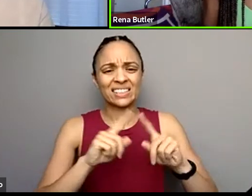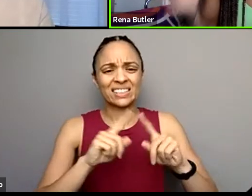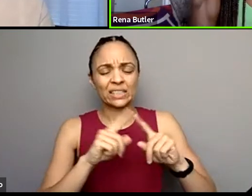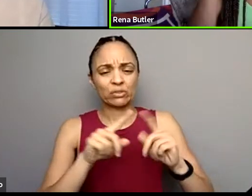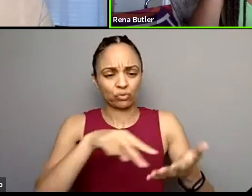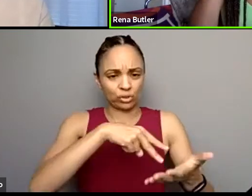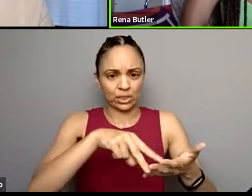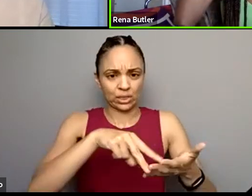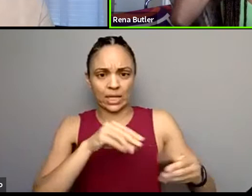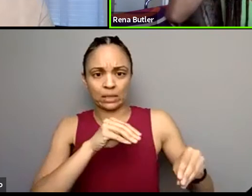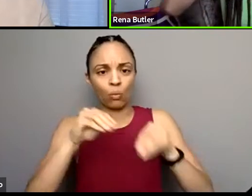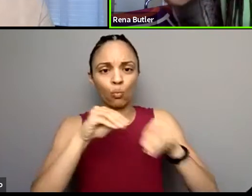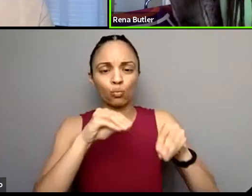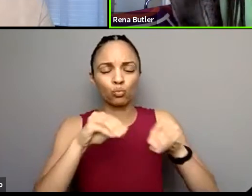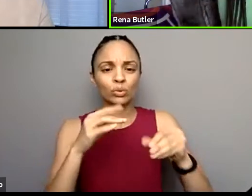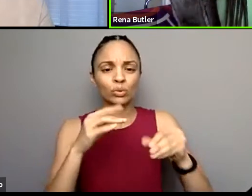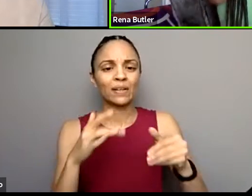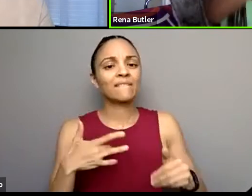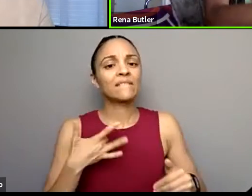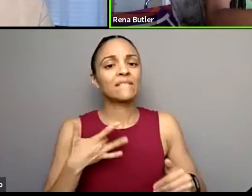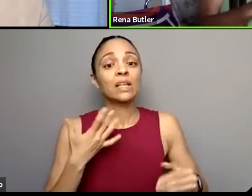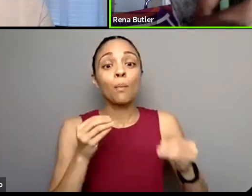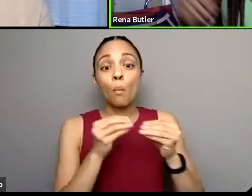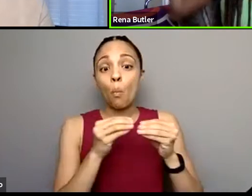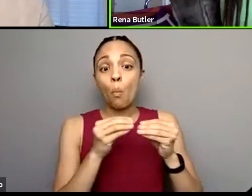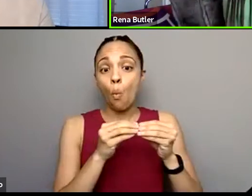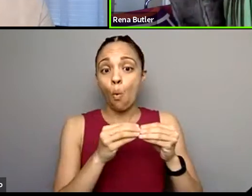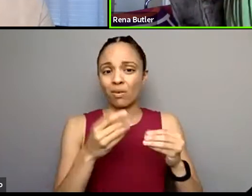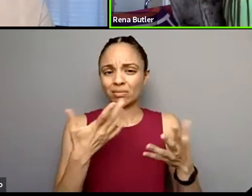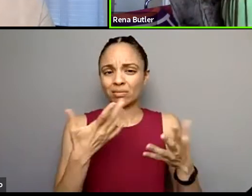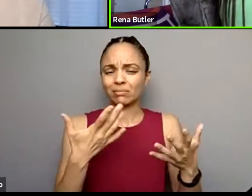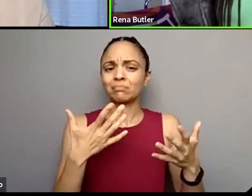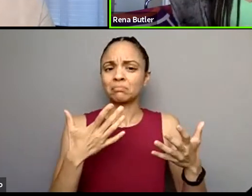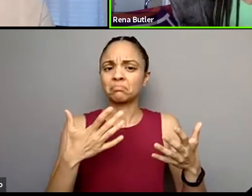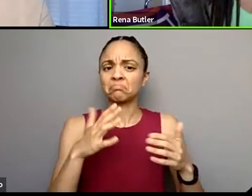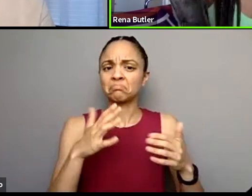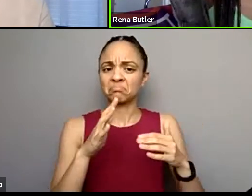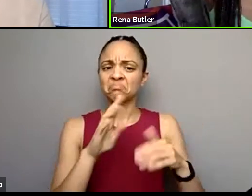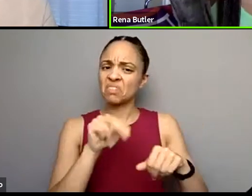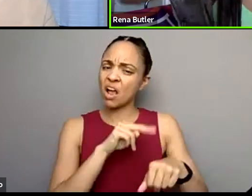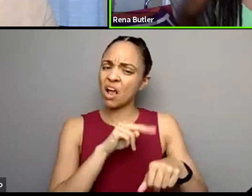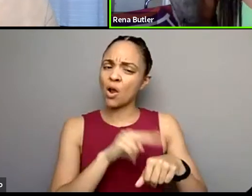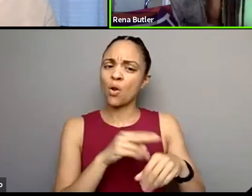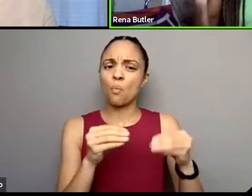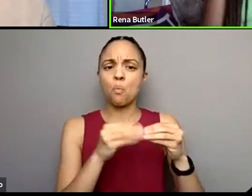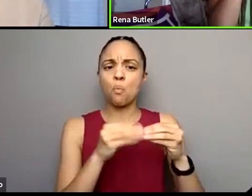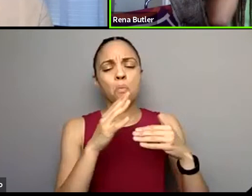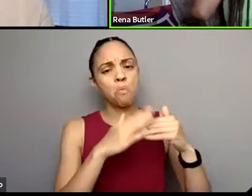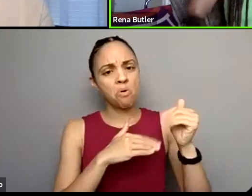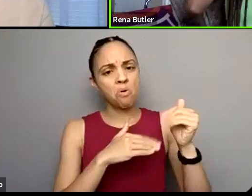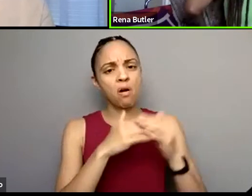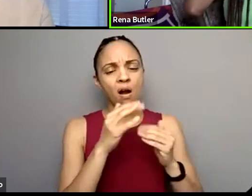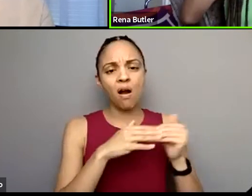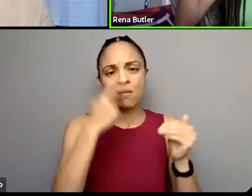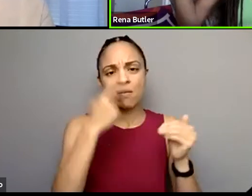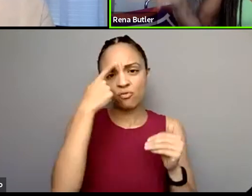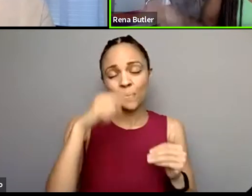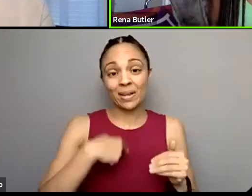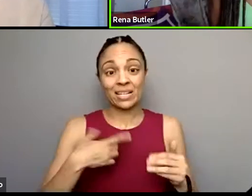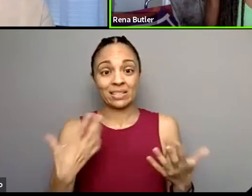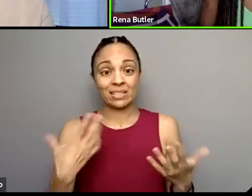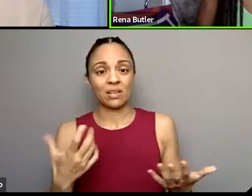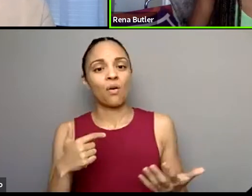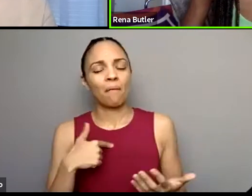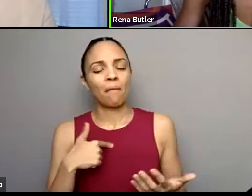okay, this is I gotta take this brain off, rip this one, put it back in, and now it's me,